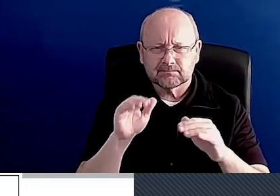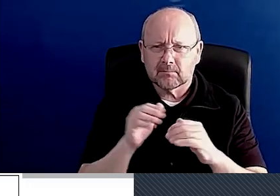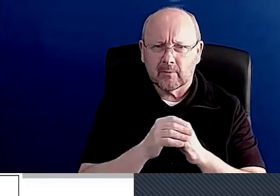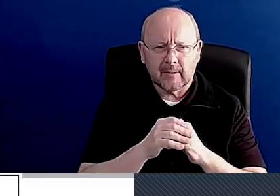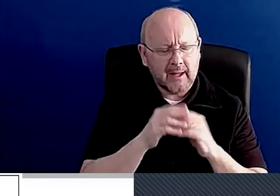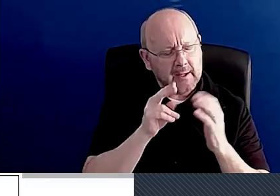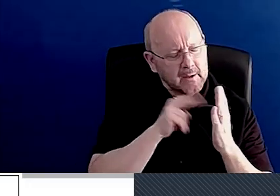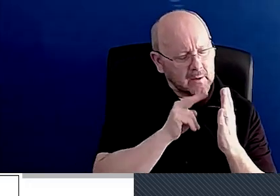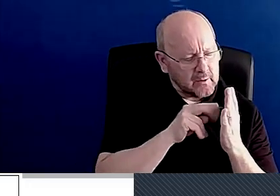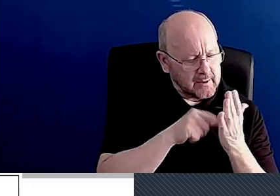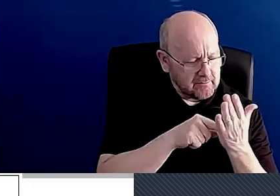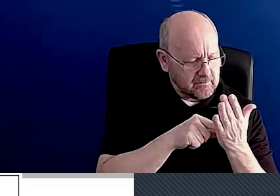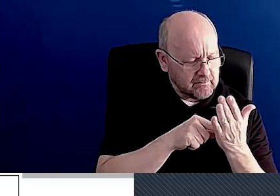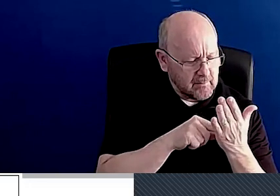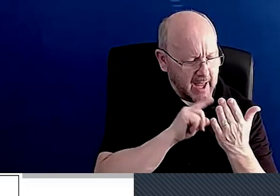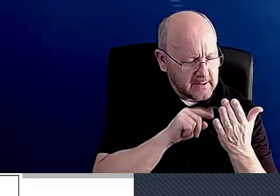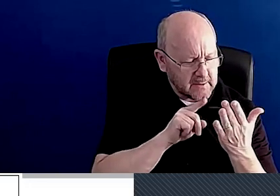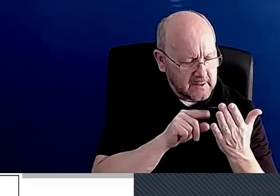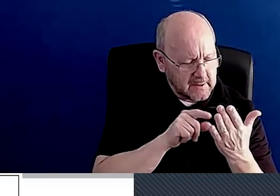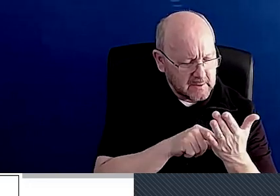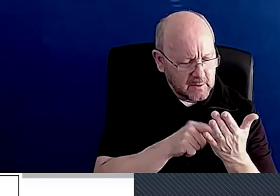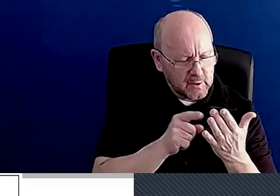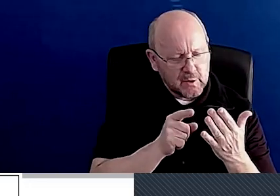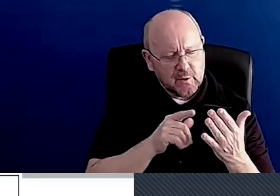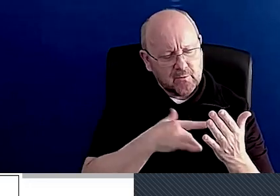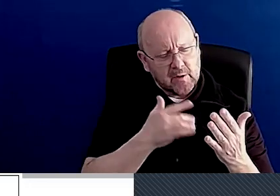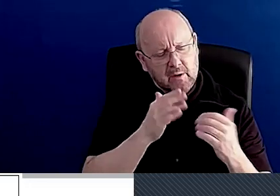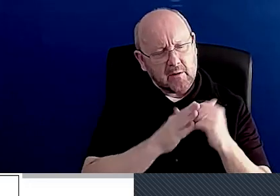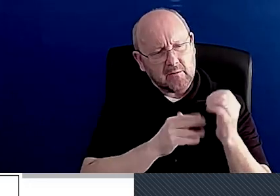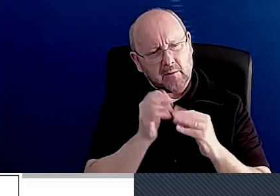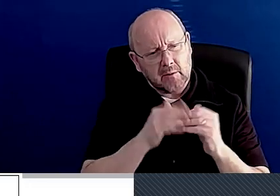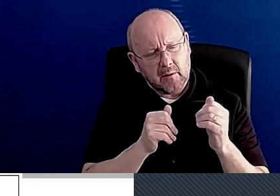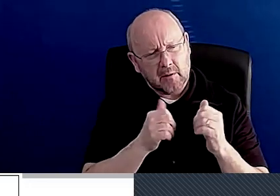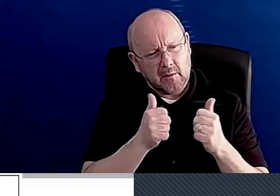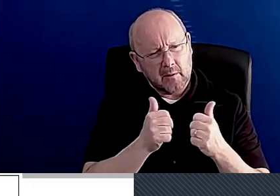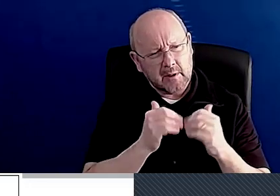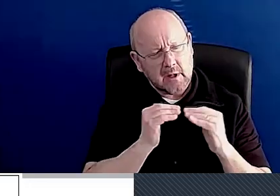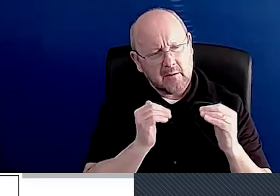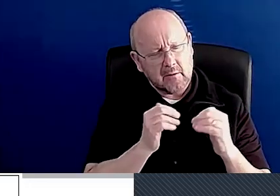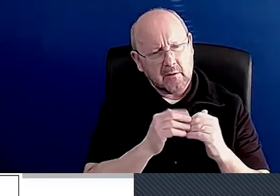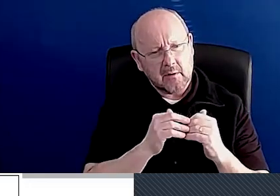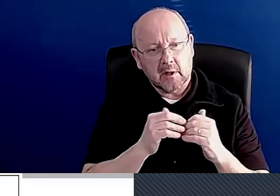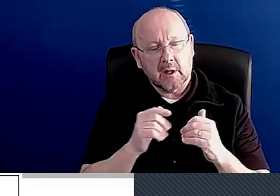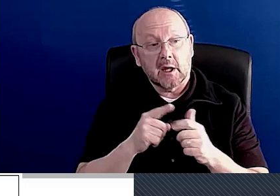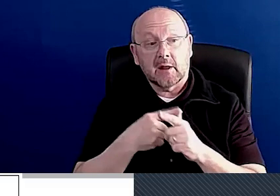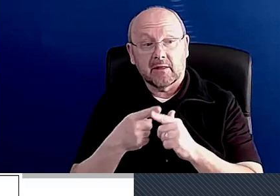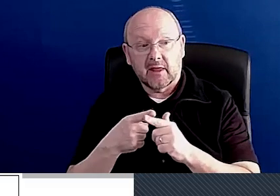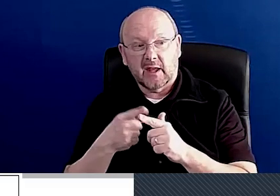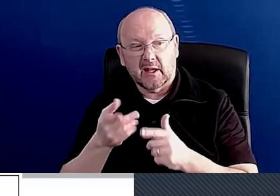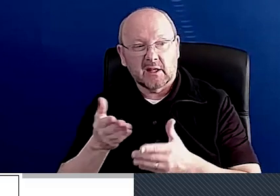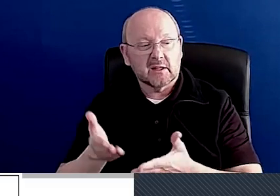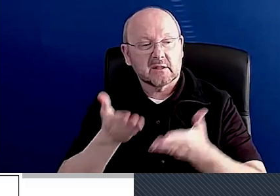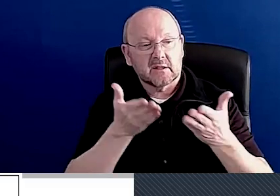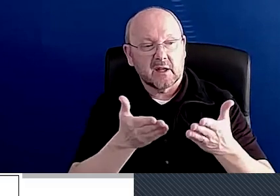and then they answer questions, and it asks them, how comfortable did you feel with what you read? And after that, it gives them a suggestion for which level they